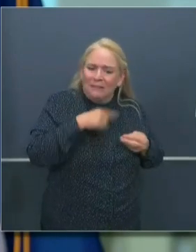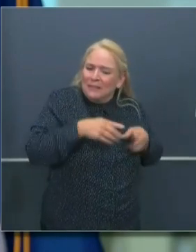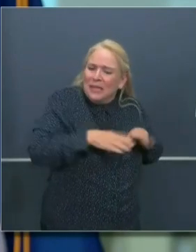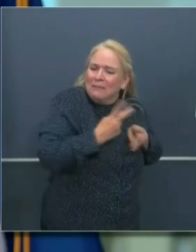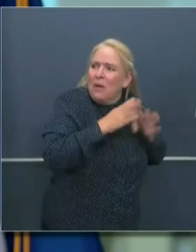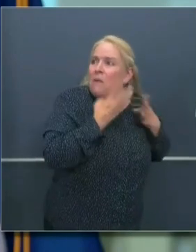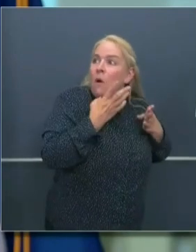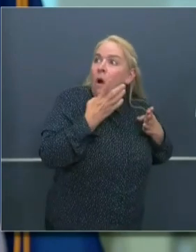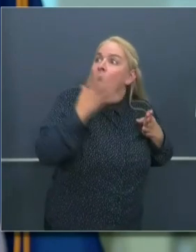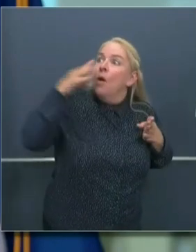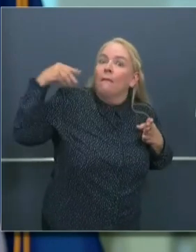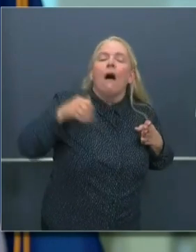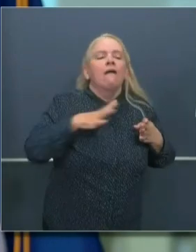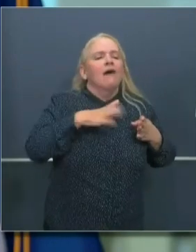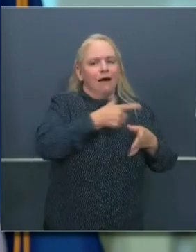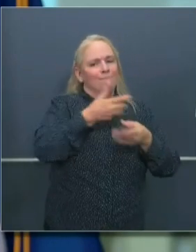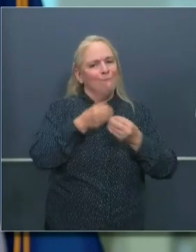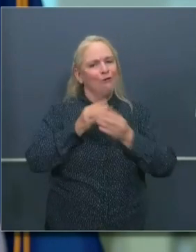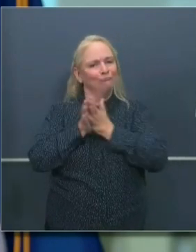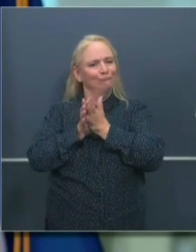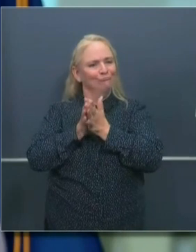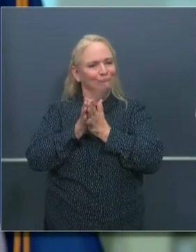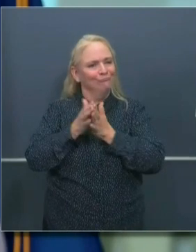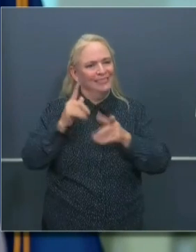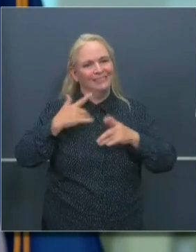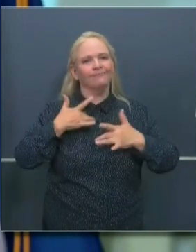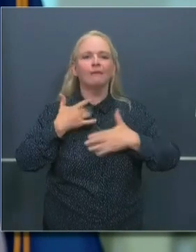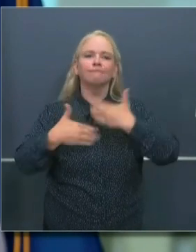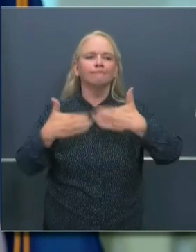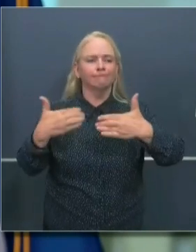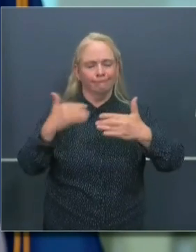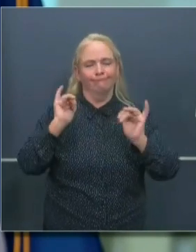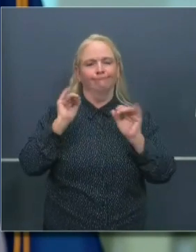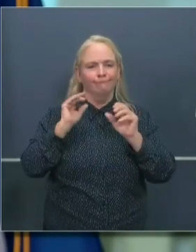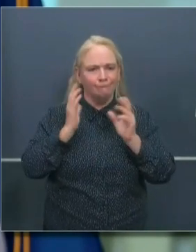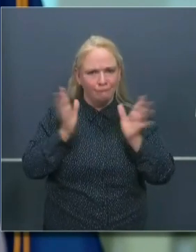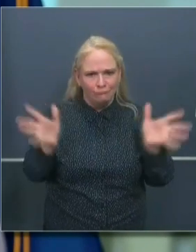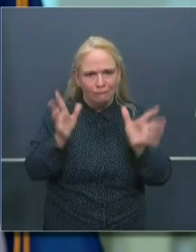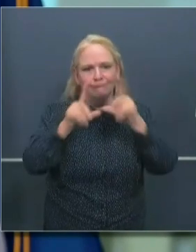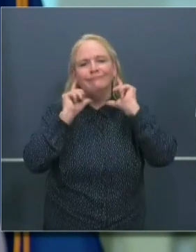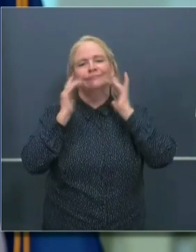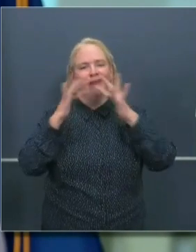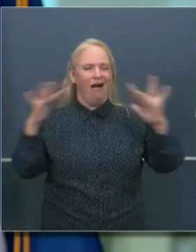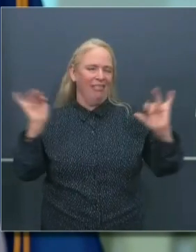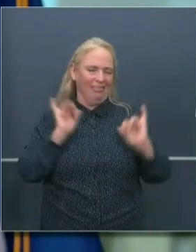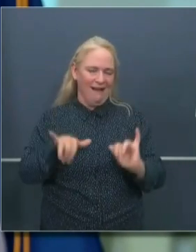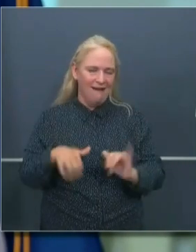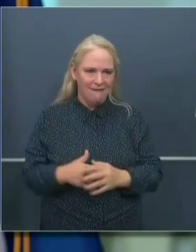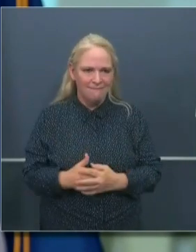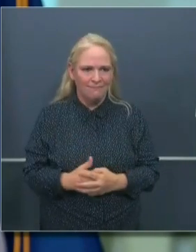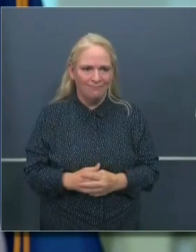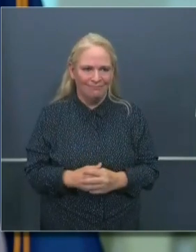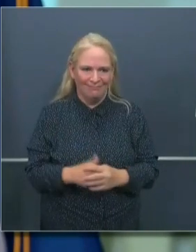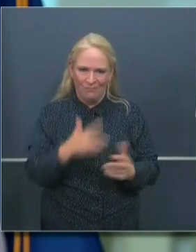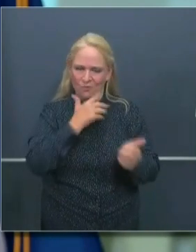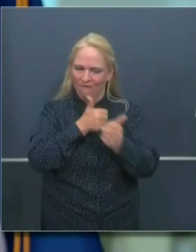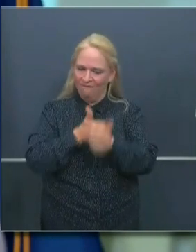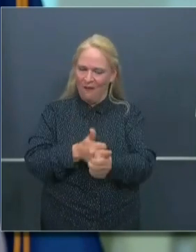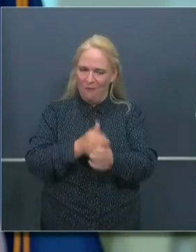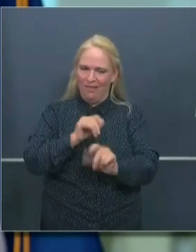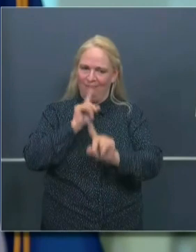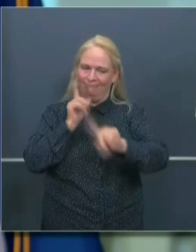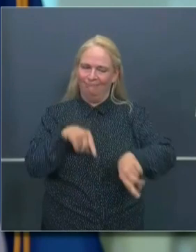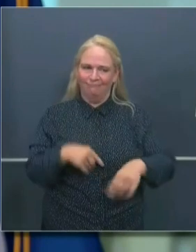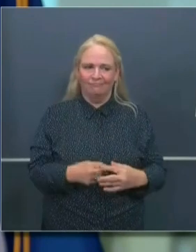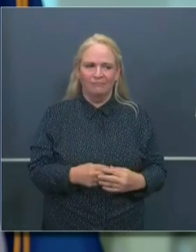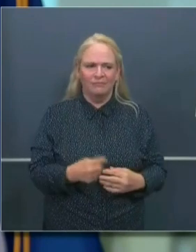as if they are moving. It's interesting. We were in the midst of a dispute a bit around our respective